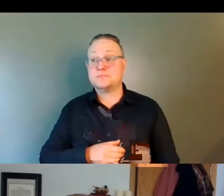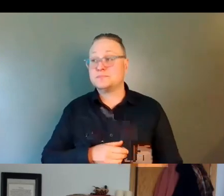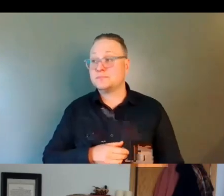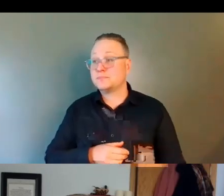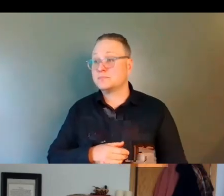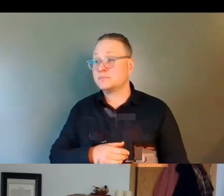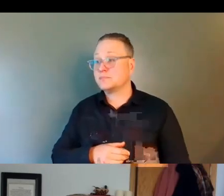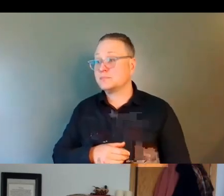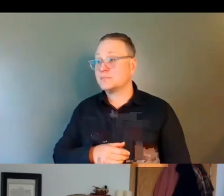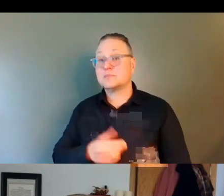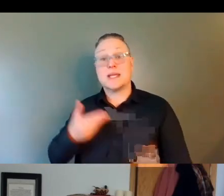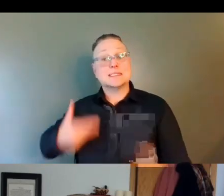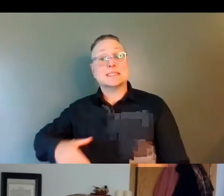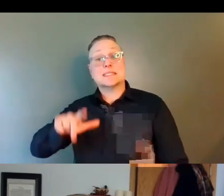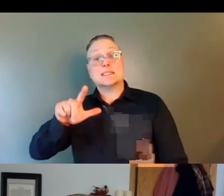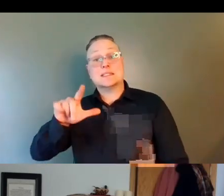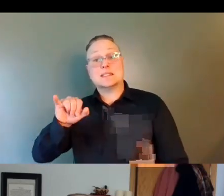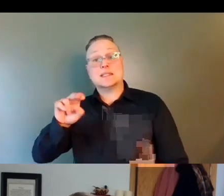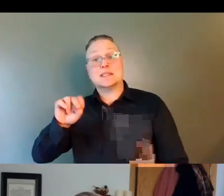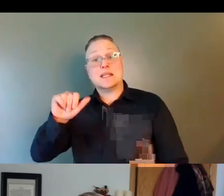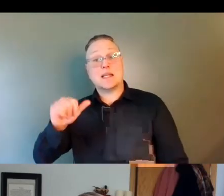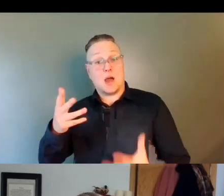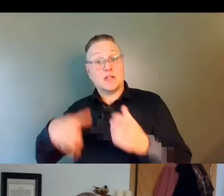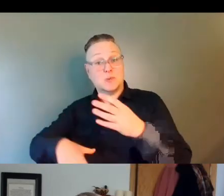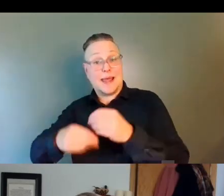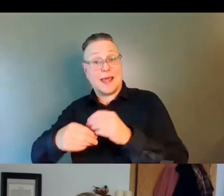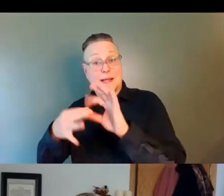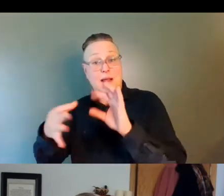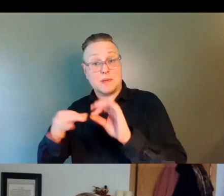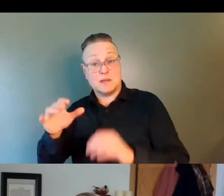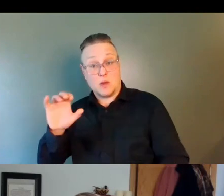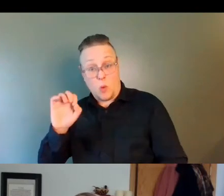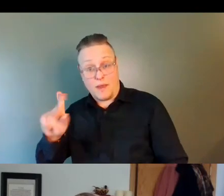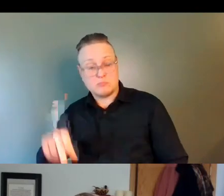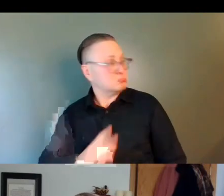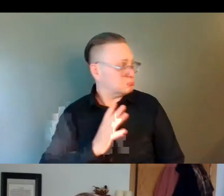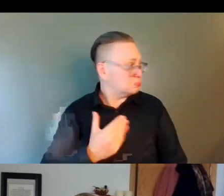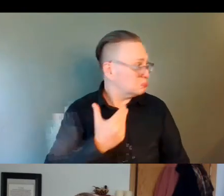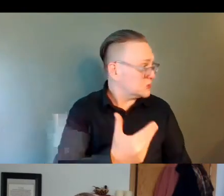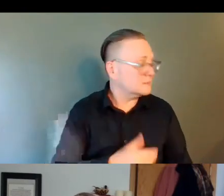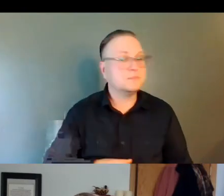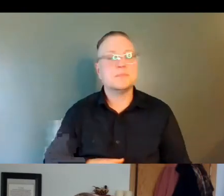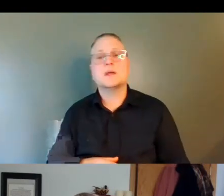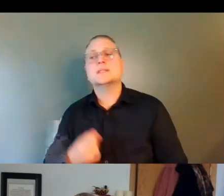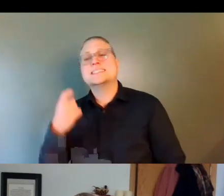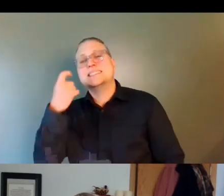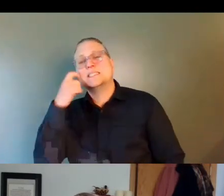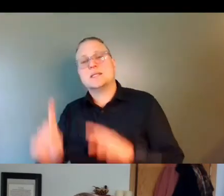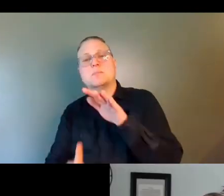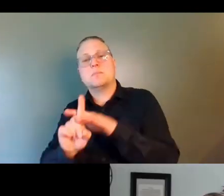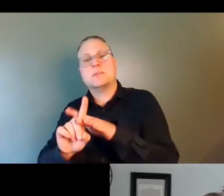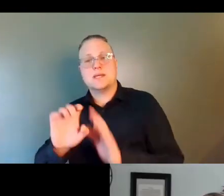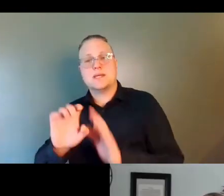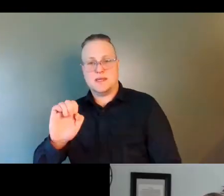Kristen? Can you hear me? It's Linda. Yes, go ahead, Linda. This is something that's come up in our ERG